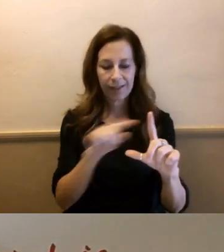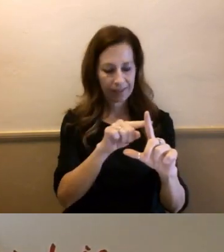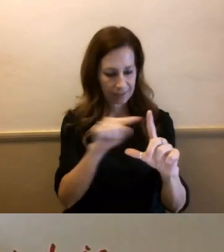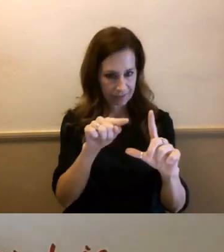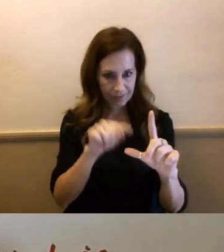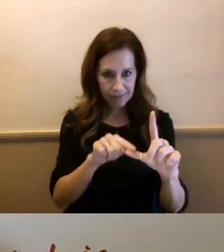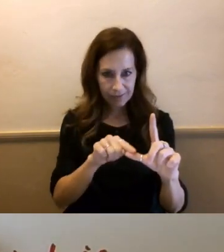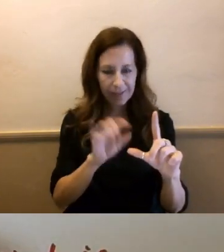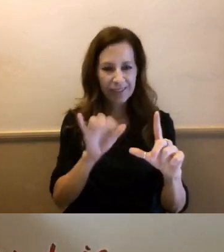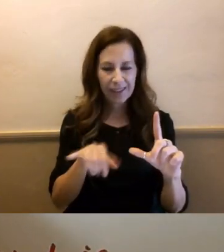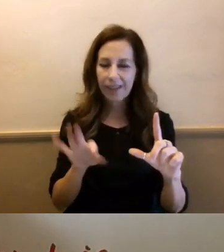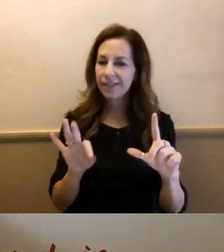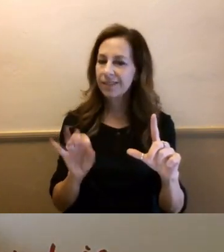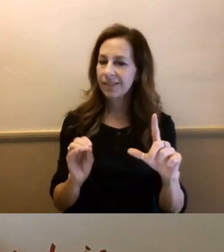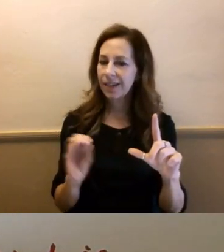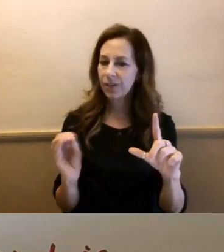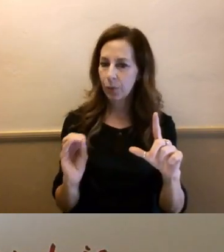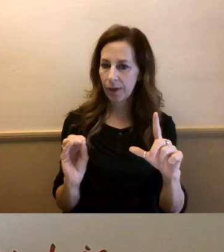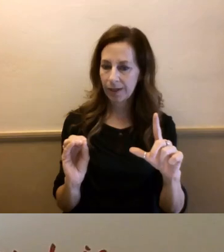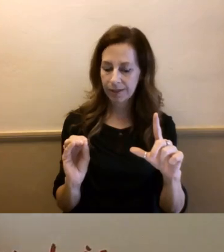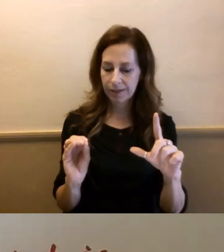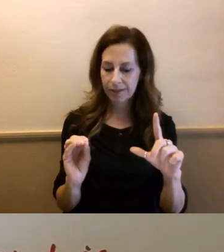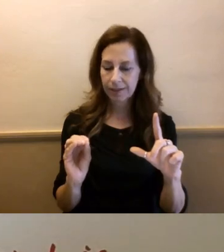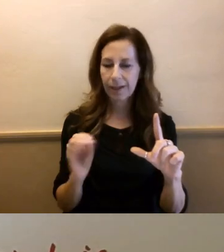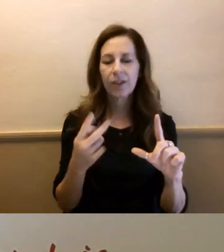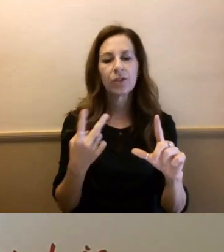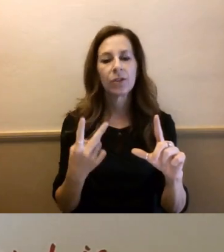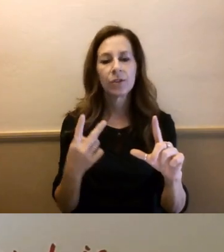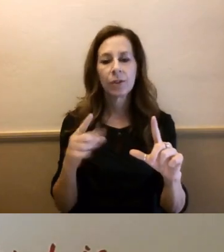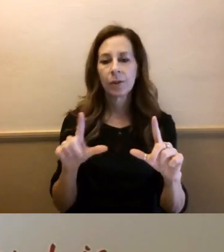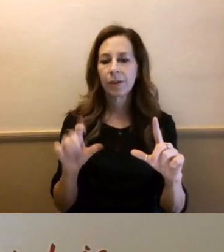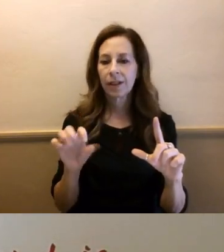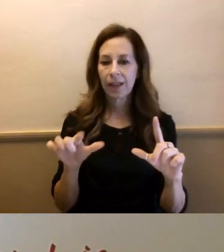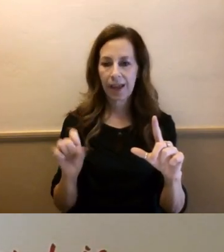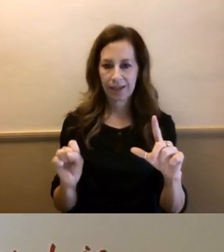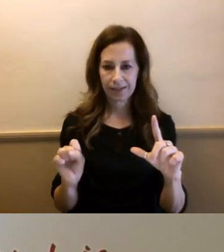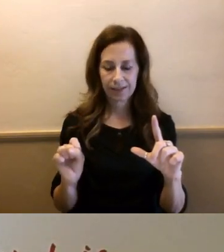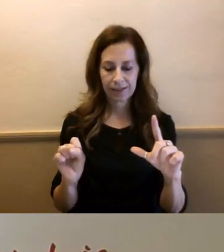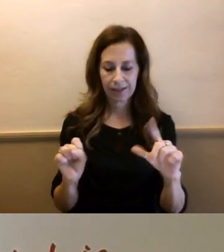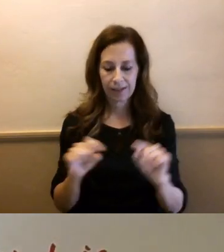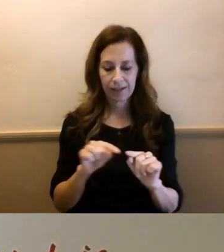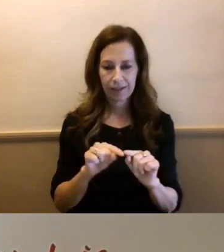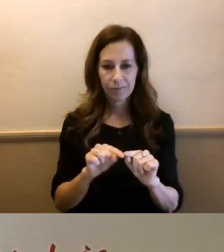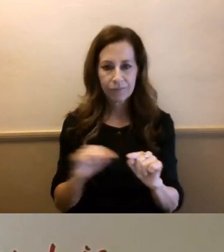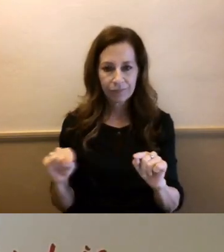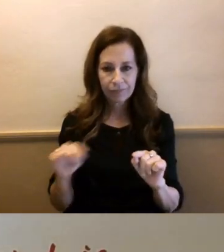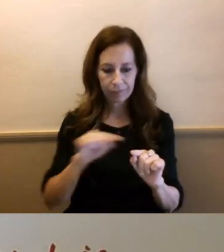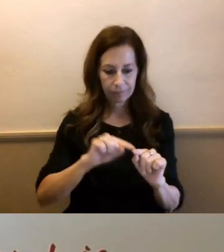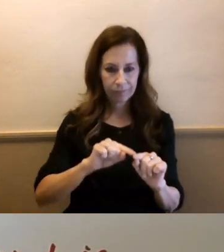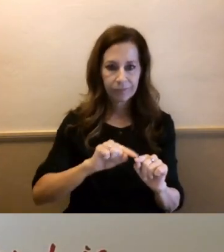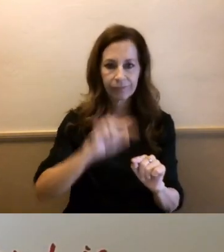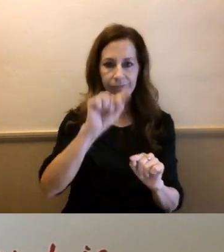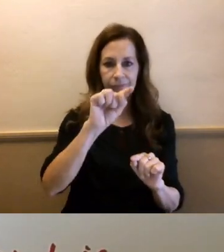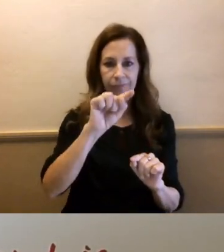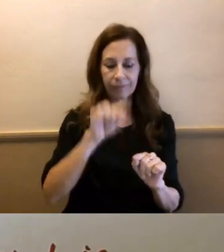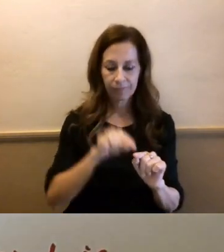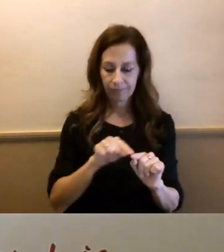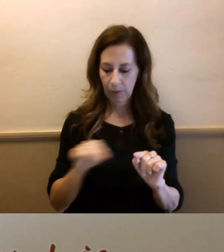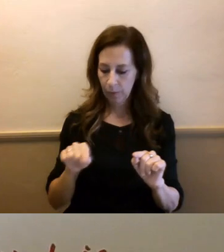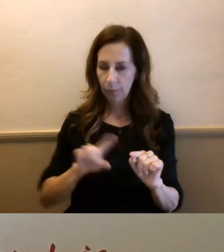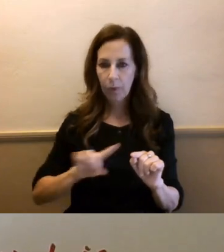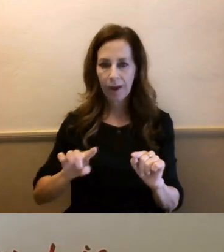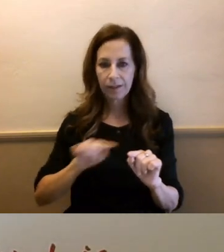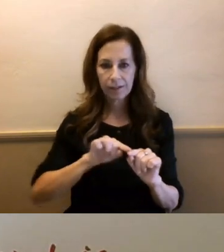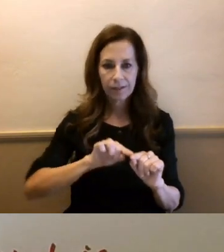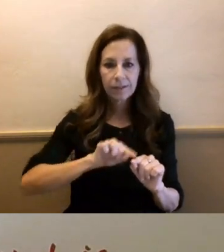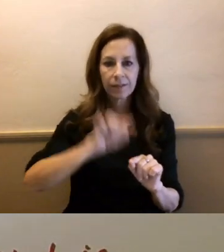is the 90-degree mark right here. It has two legs coming out from the 90-degree angle. One leg